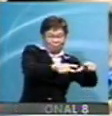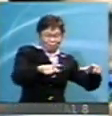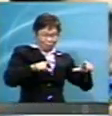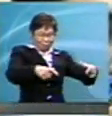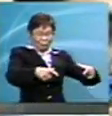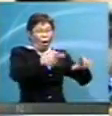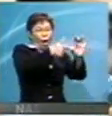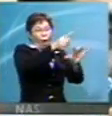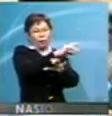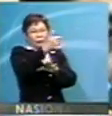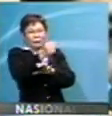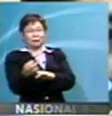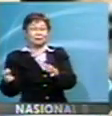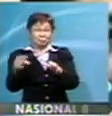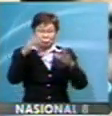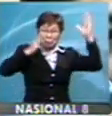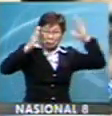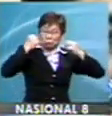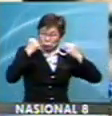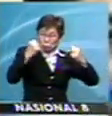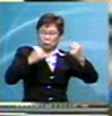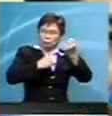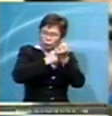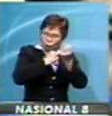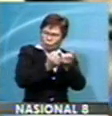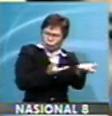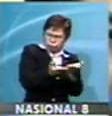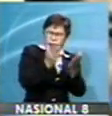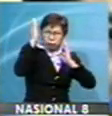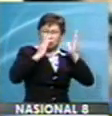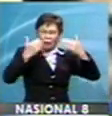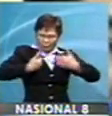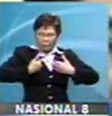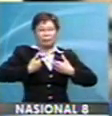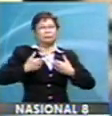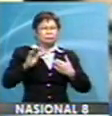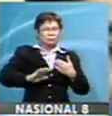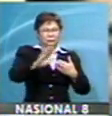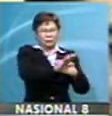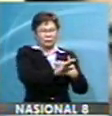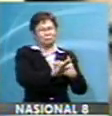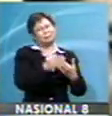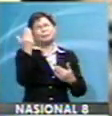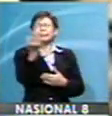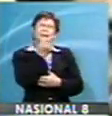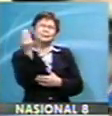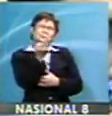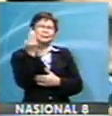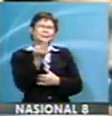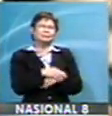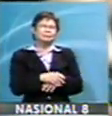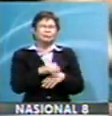oil and gas companies to listed espcially support Services so not immune to What